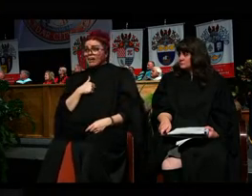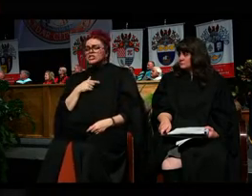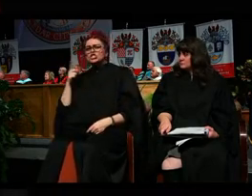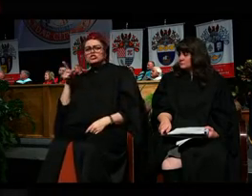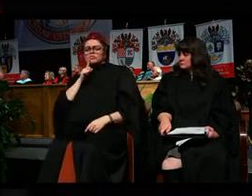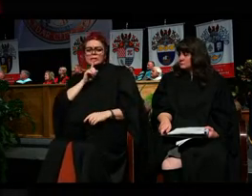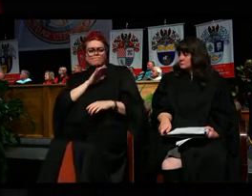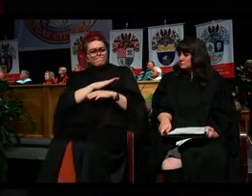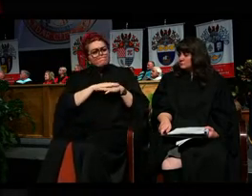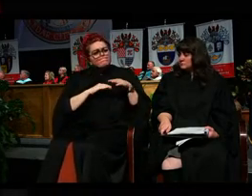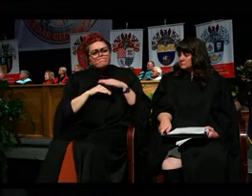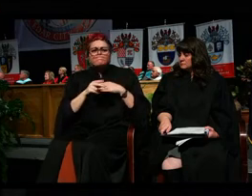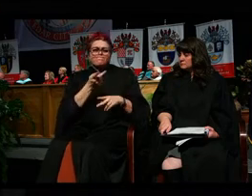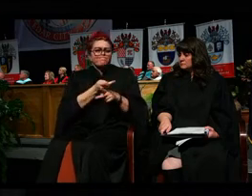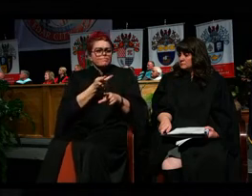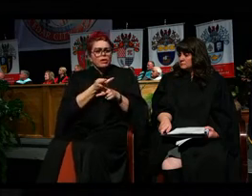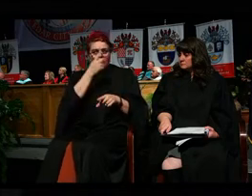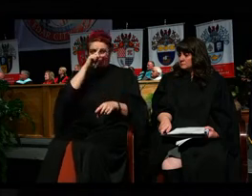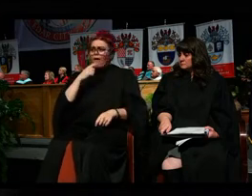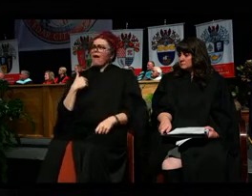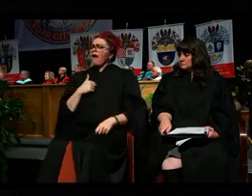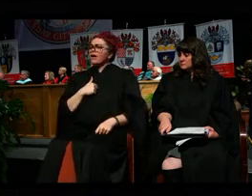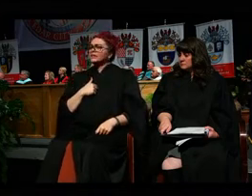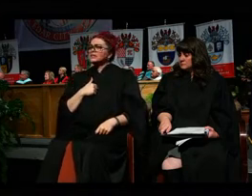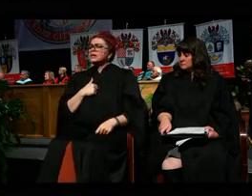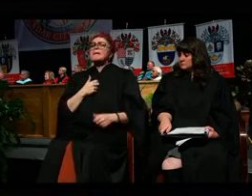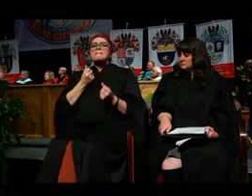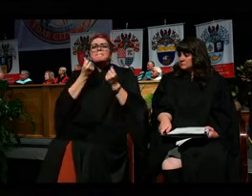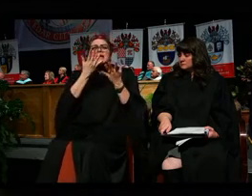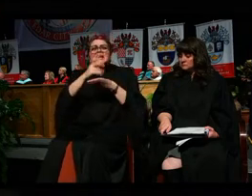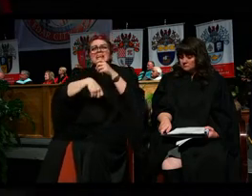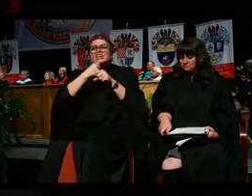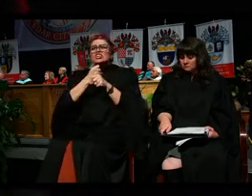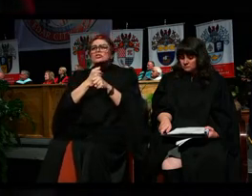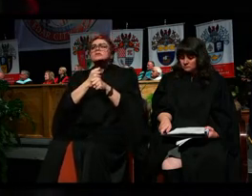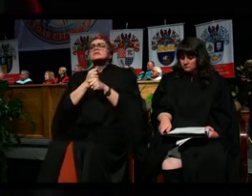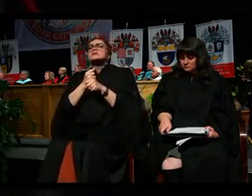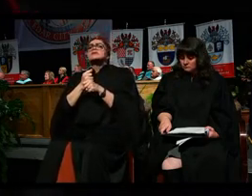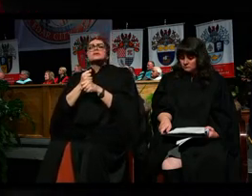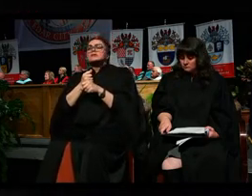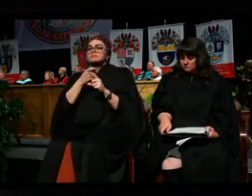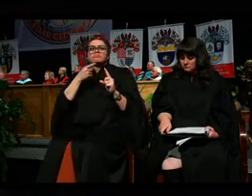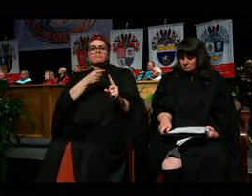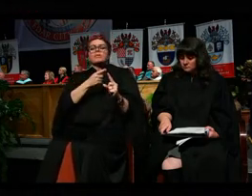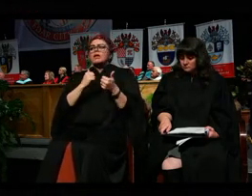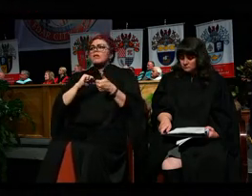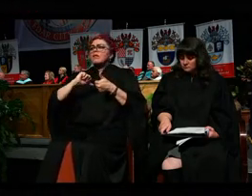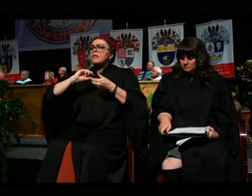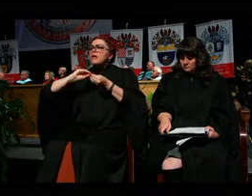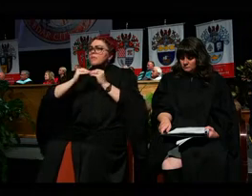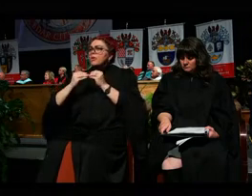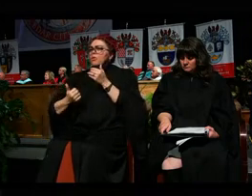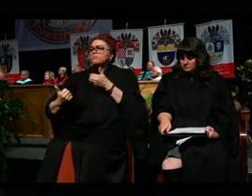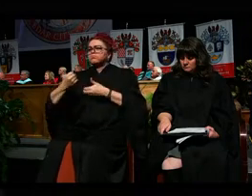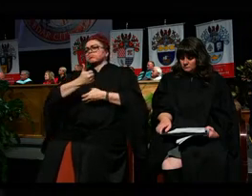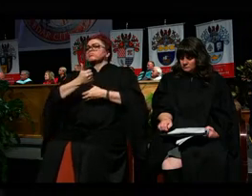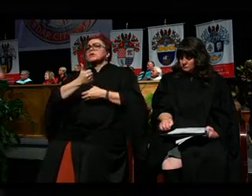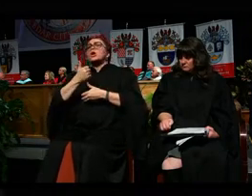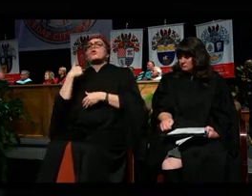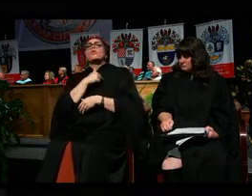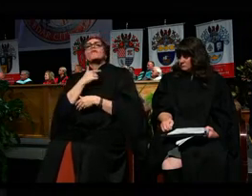struck out to all of us was how much we felt loved, supported, important